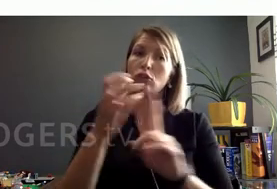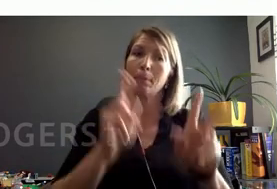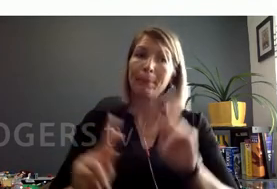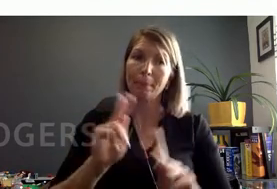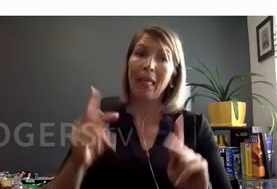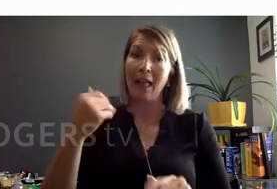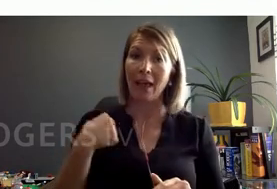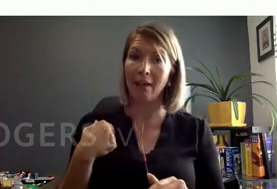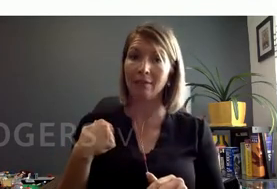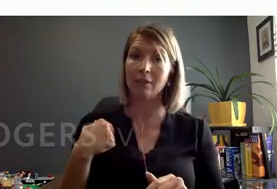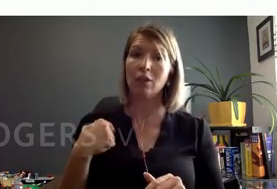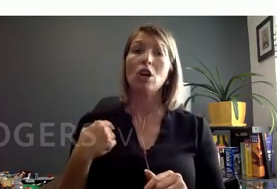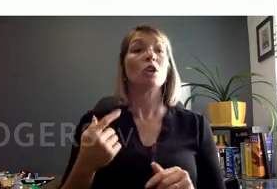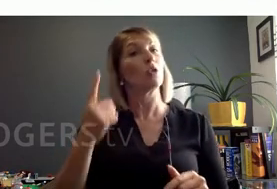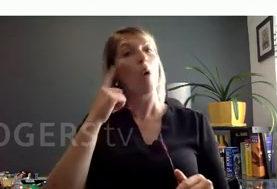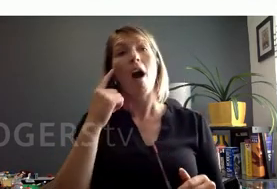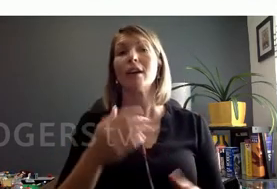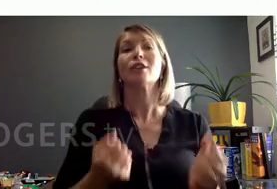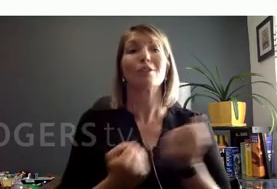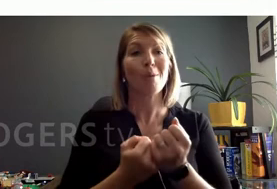about immigration and diversity.